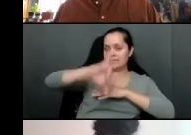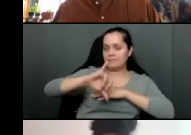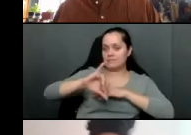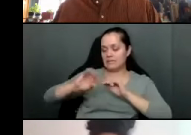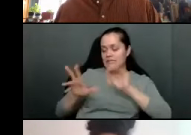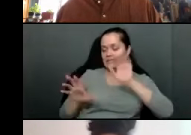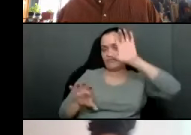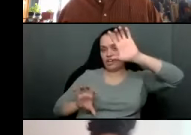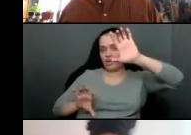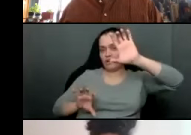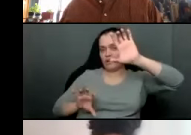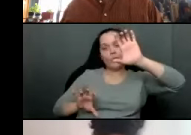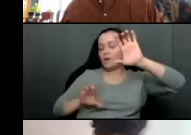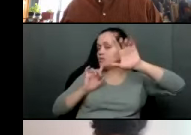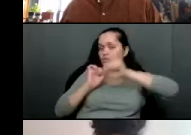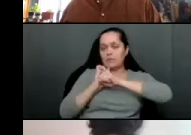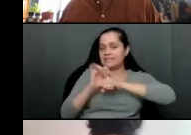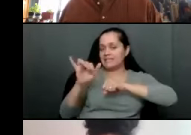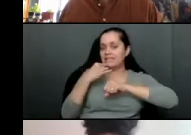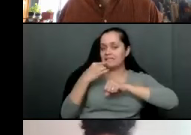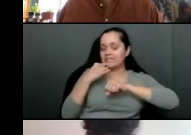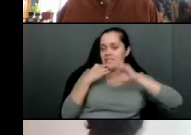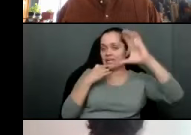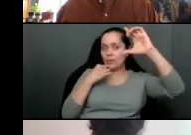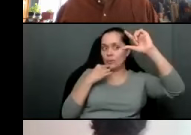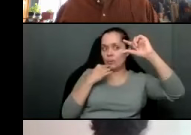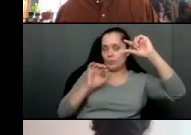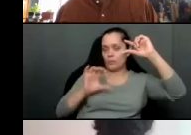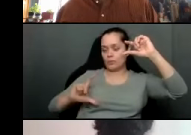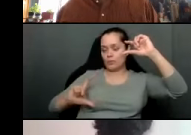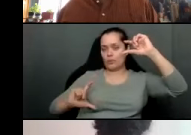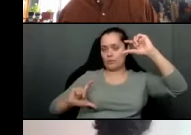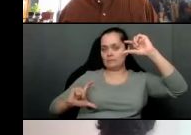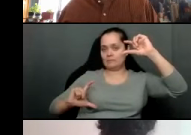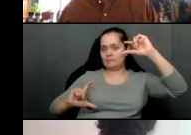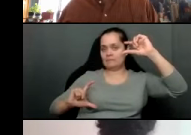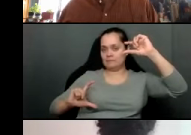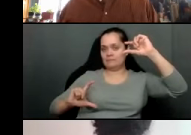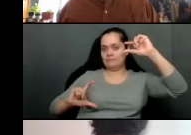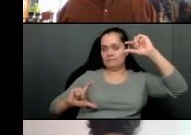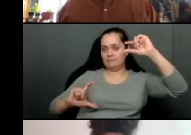Africa, when in fact, as they've said, it's nowhere near the size of Africa.